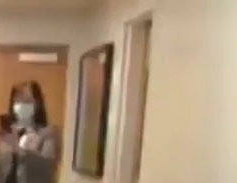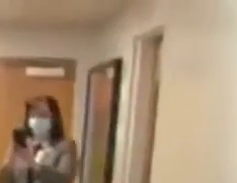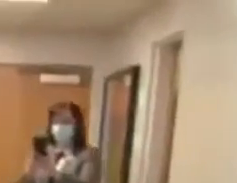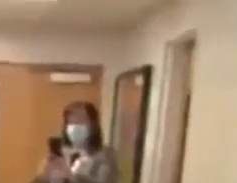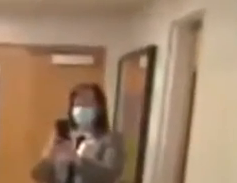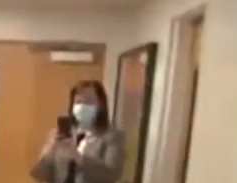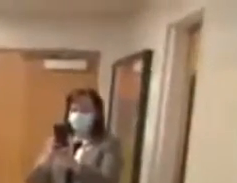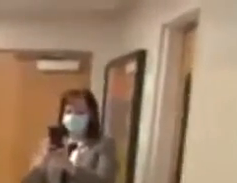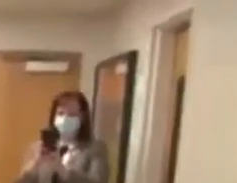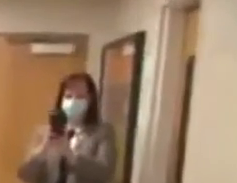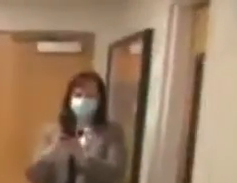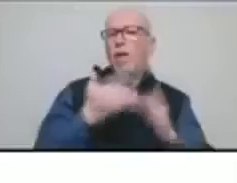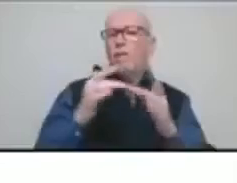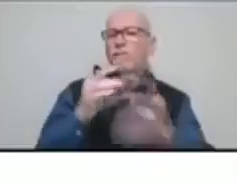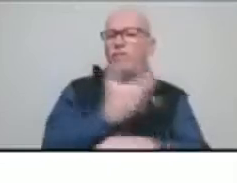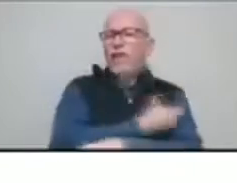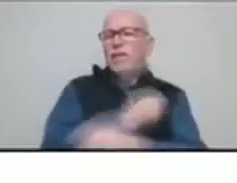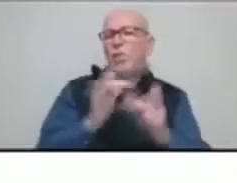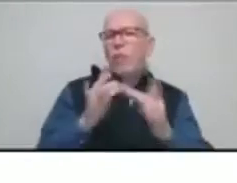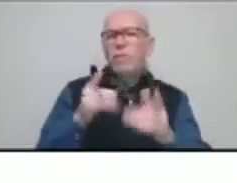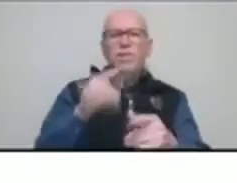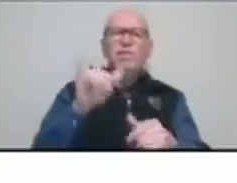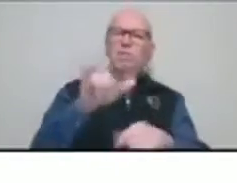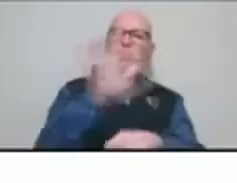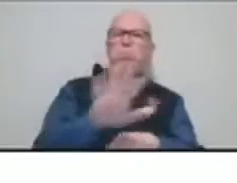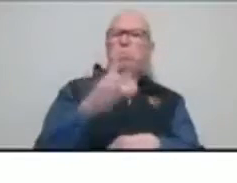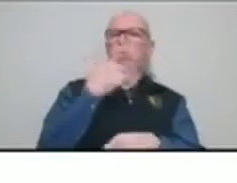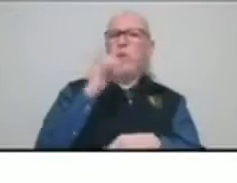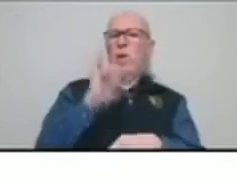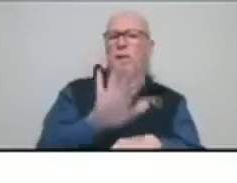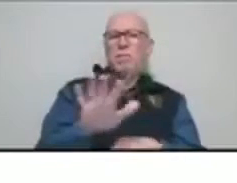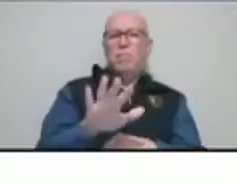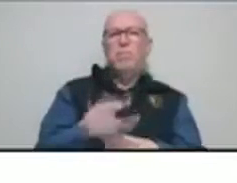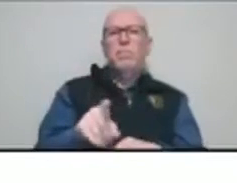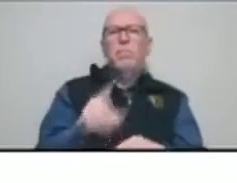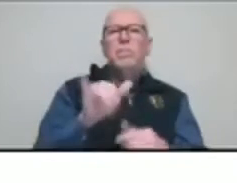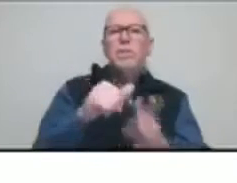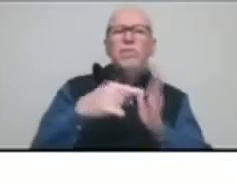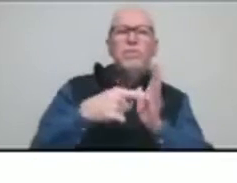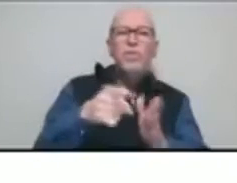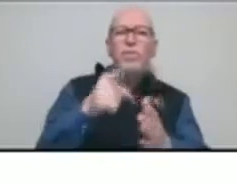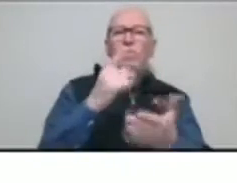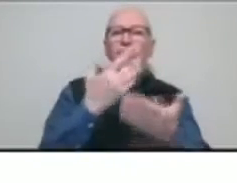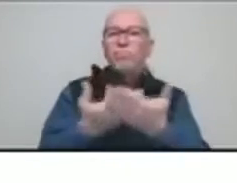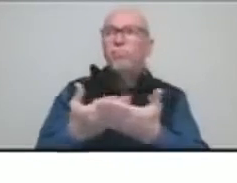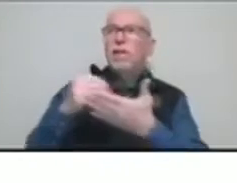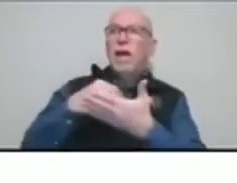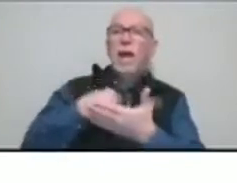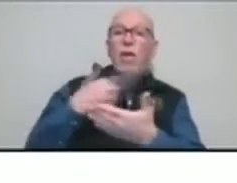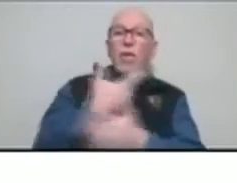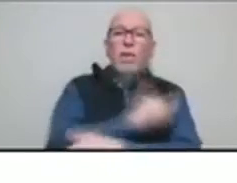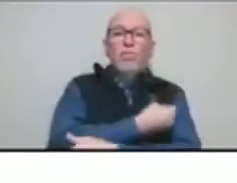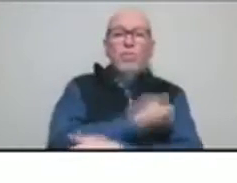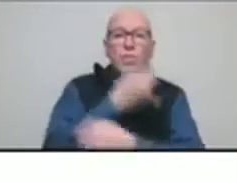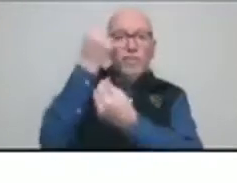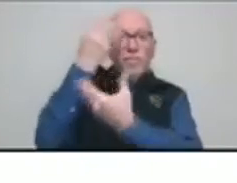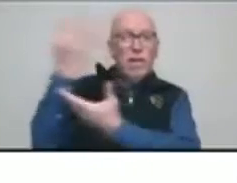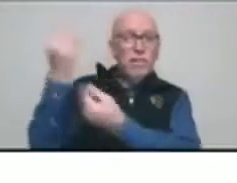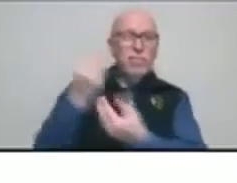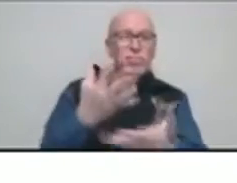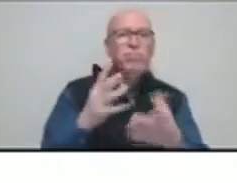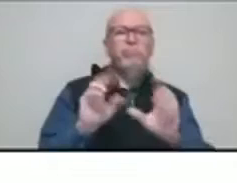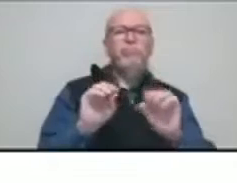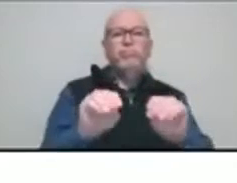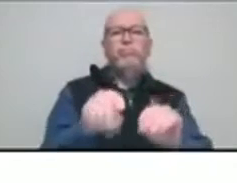facility residents and staff. It was also announced that a vaccine dashboard will be launched that will show the number of vaccines administered. That will be